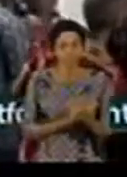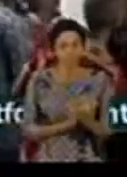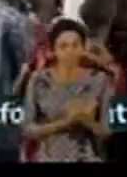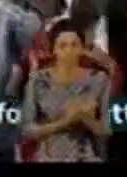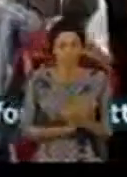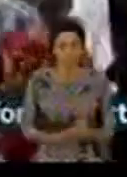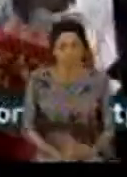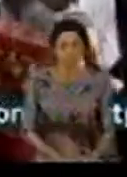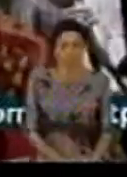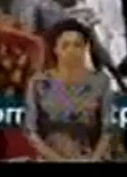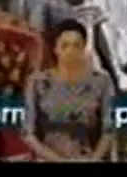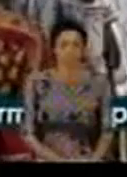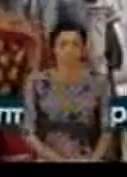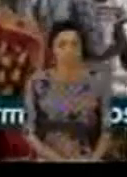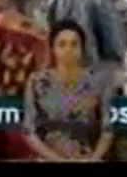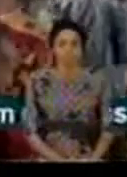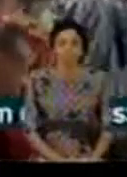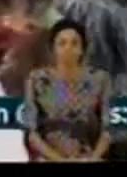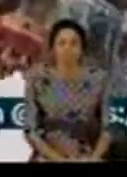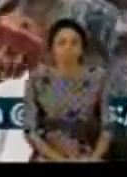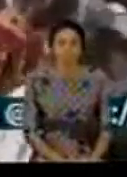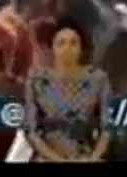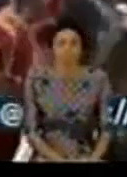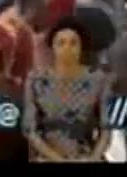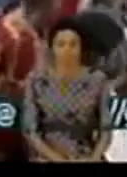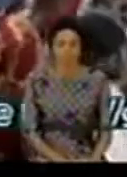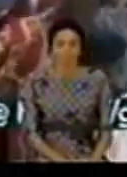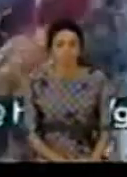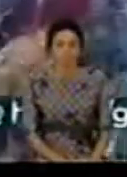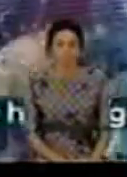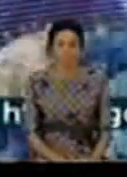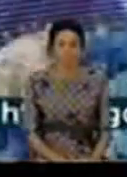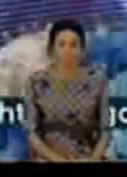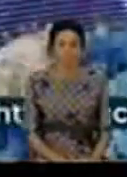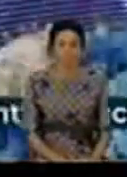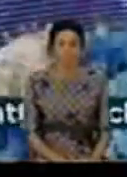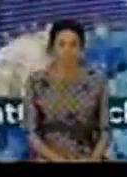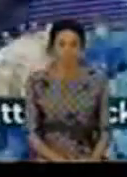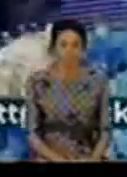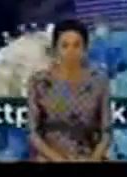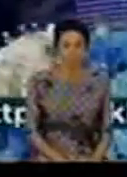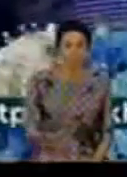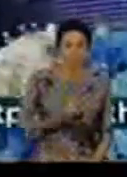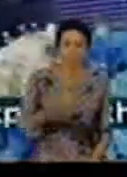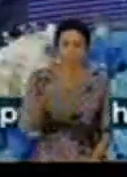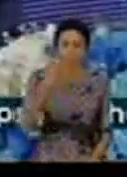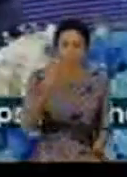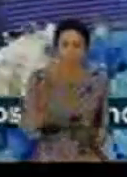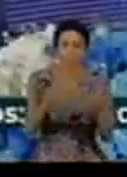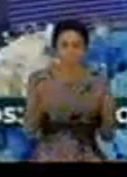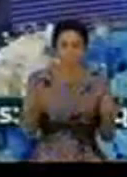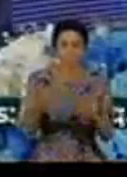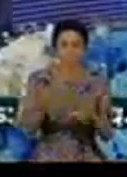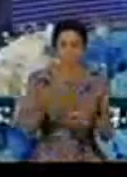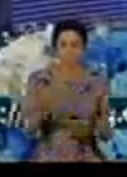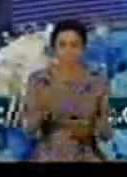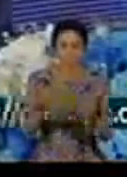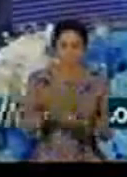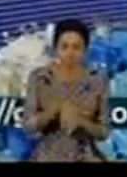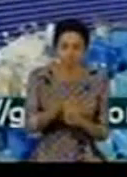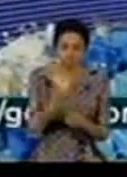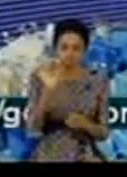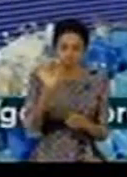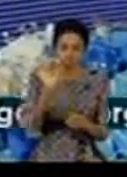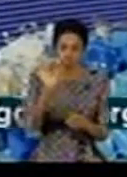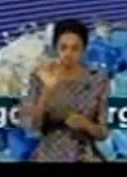quickly. The next testifier. I told you that tonight is explosion night.